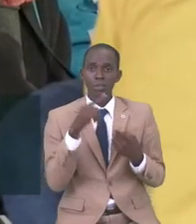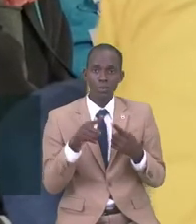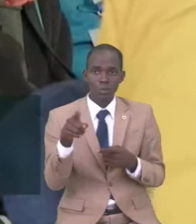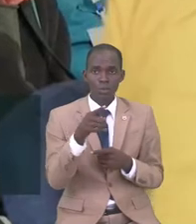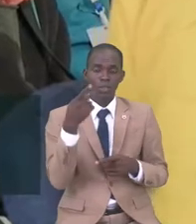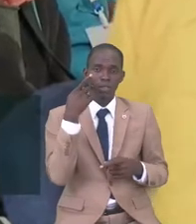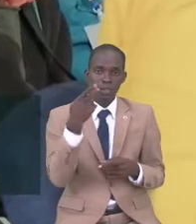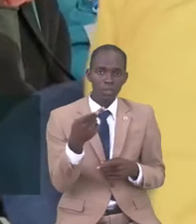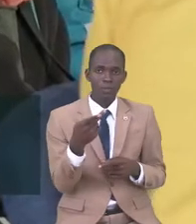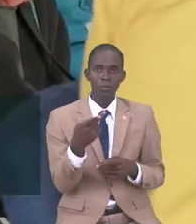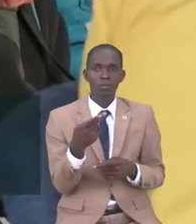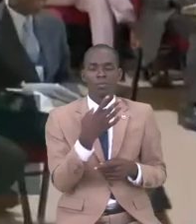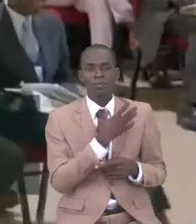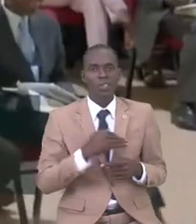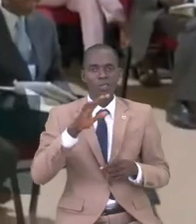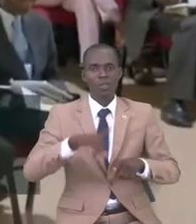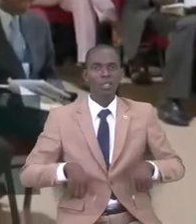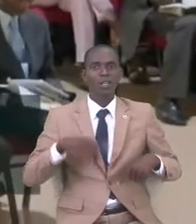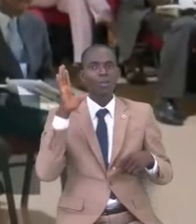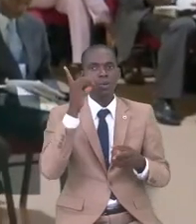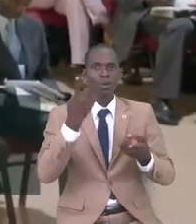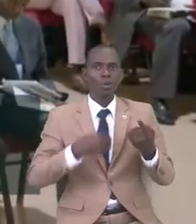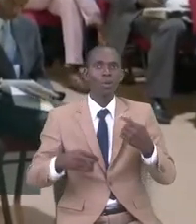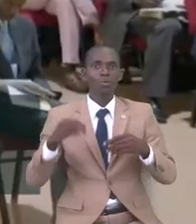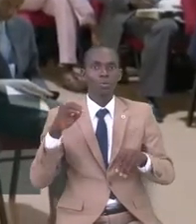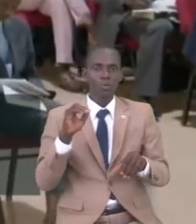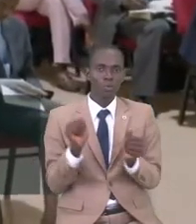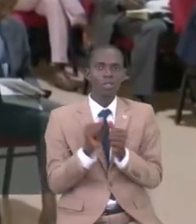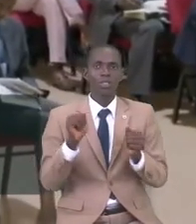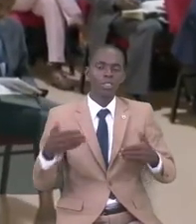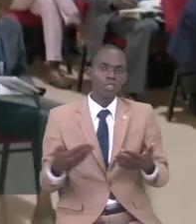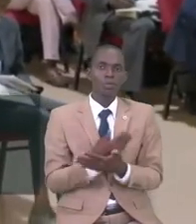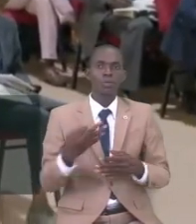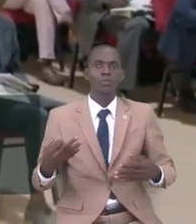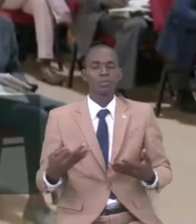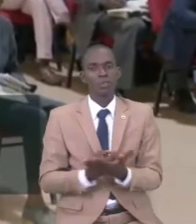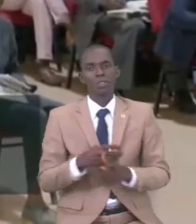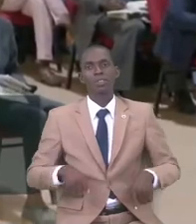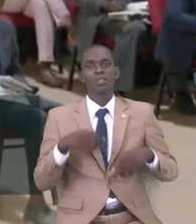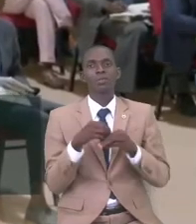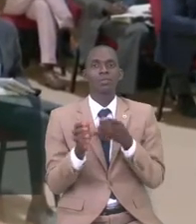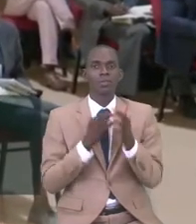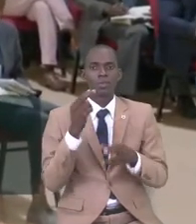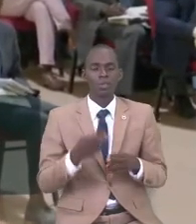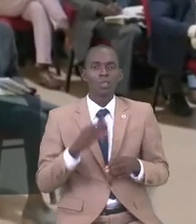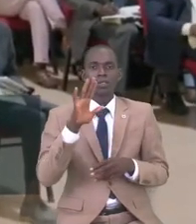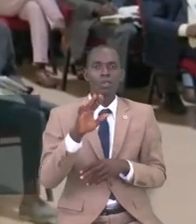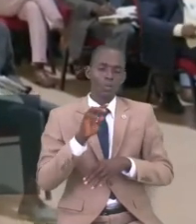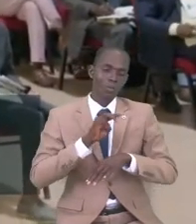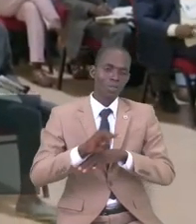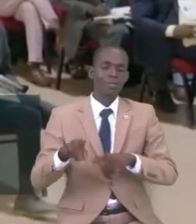see, and your life will come with a new fresh life. Your ministry